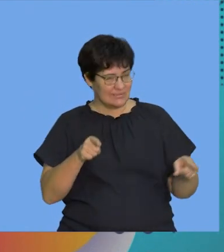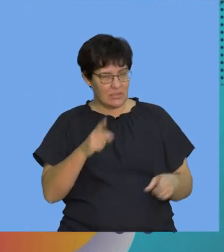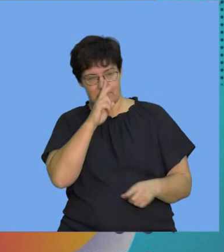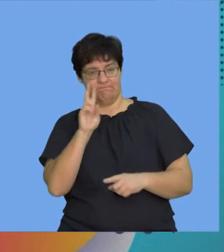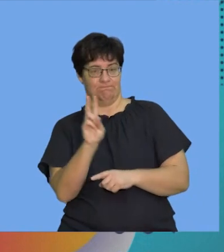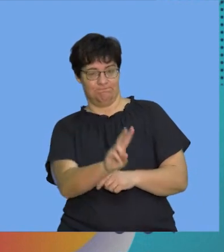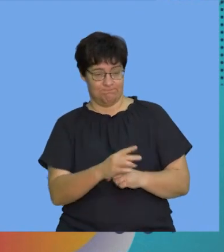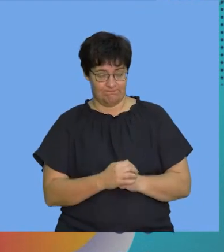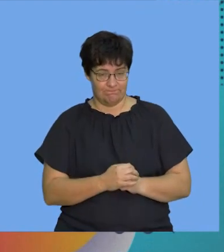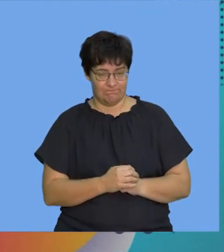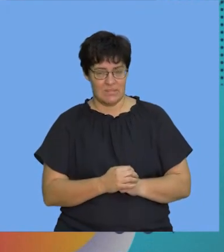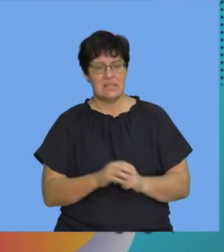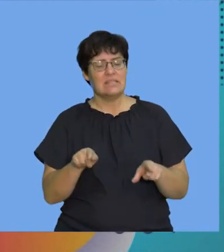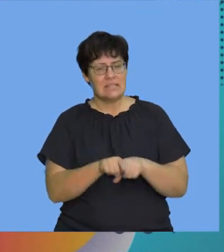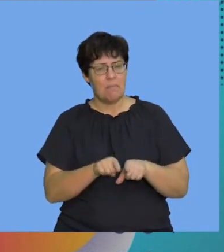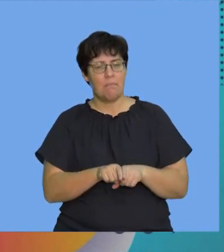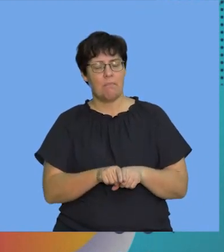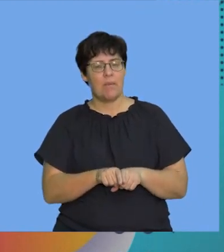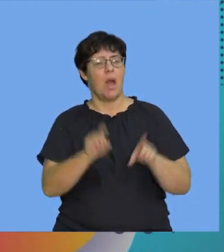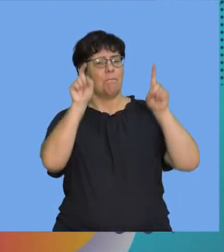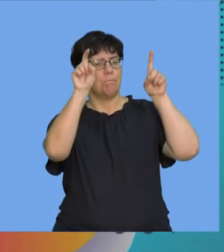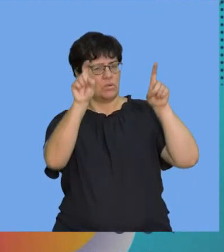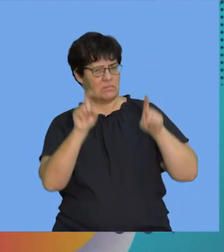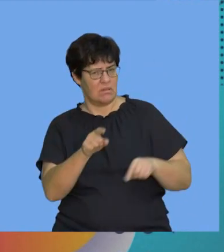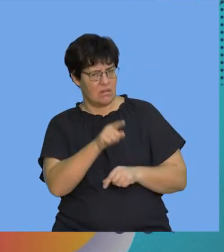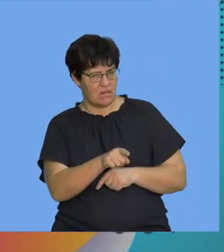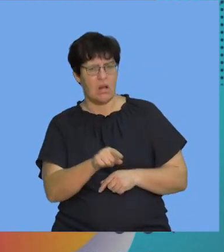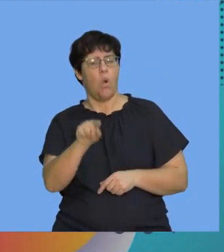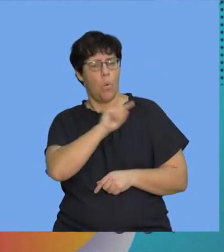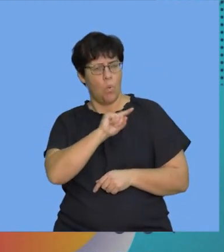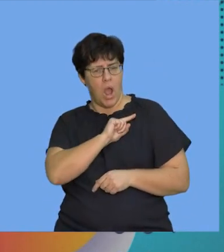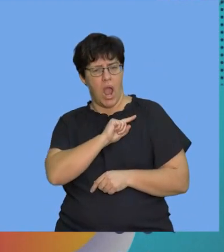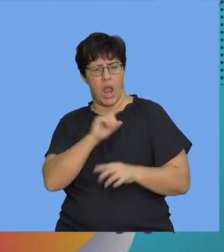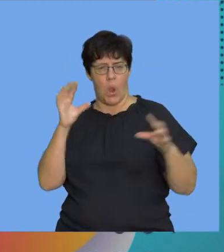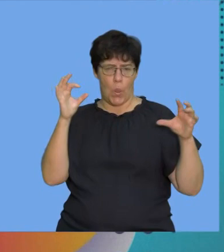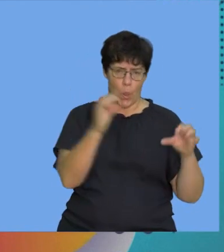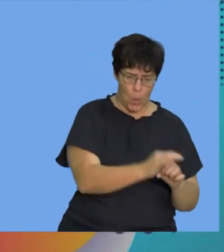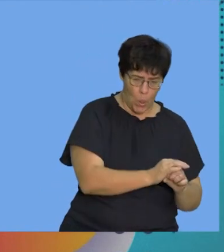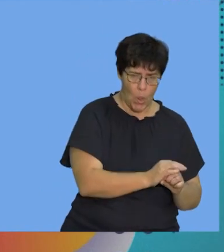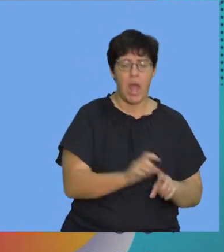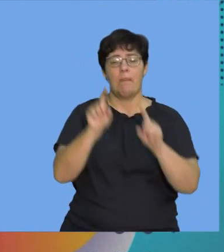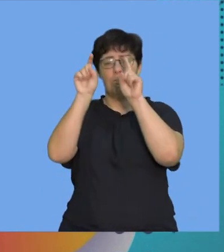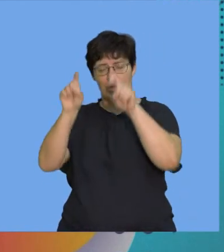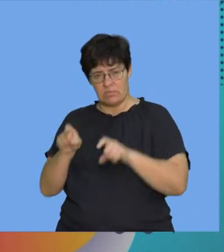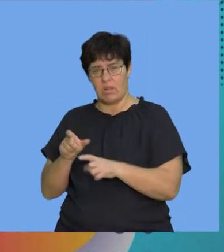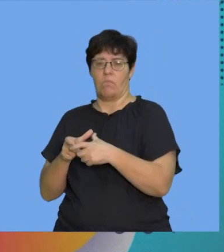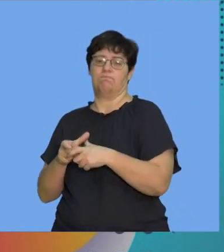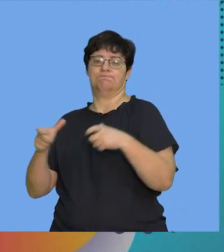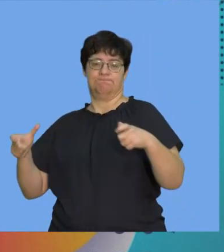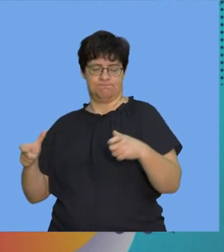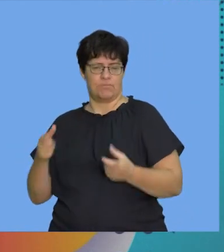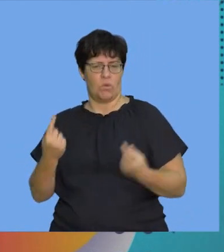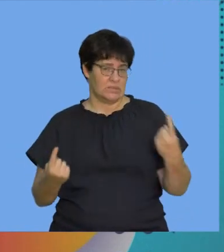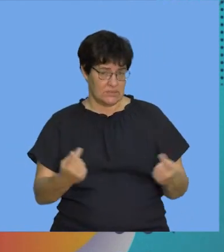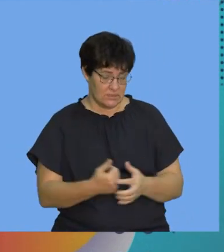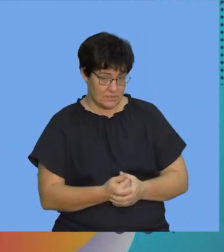to look at. And then we're going to look at what are the principles that make it to be converging and what is the principle that makes it to be diverging.